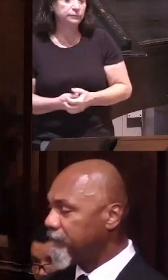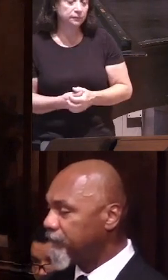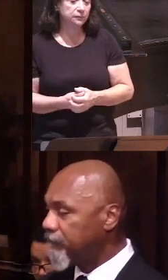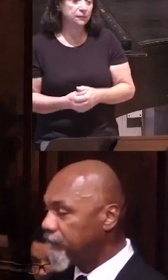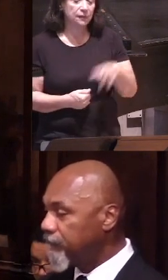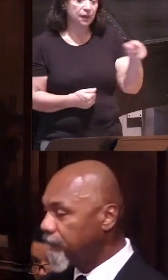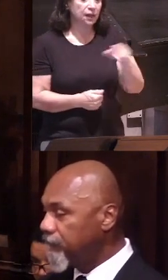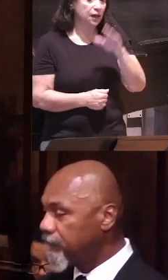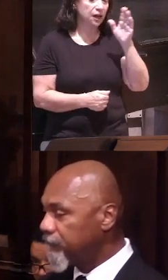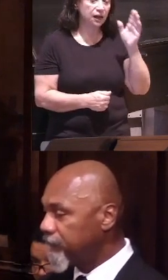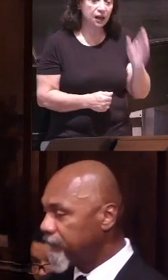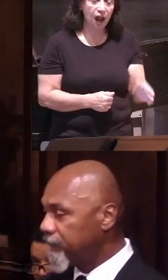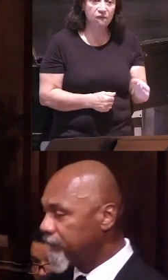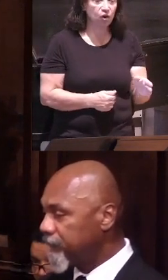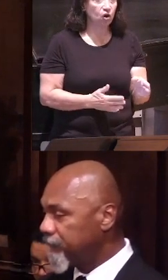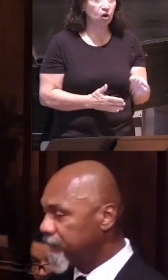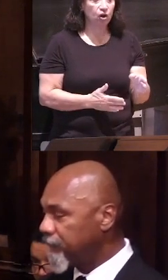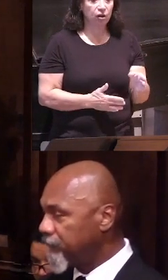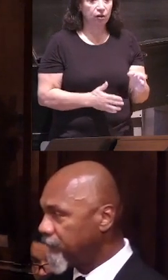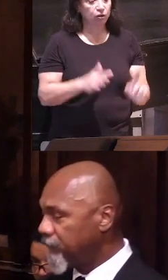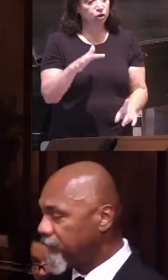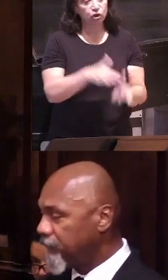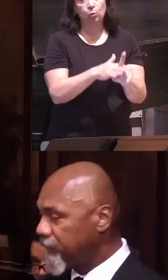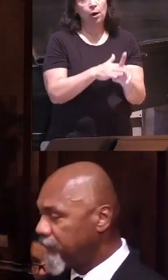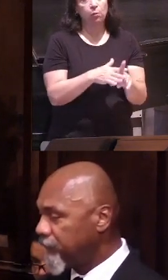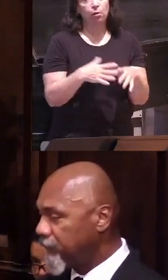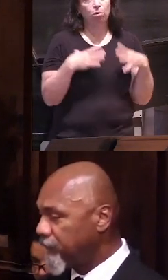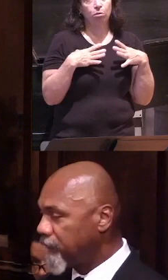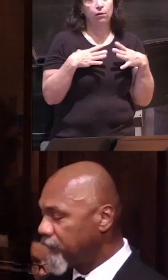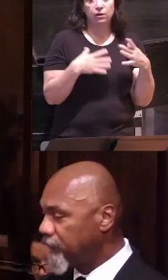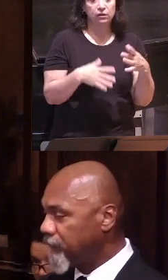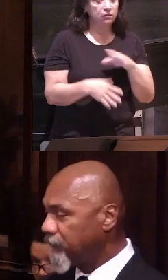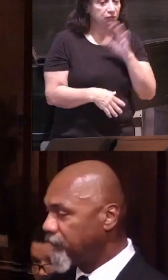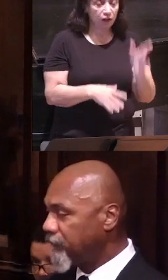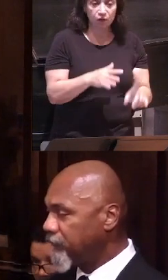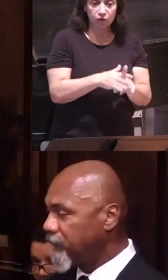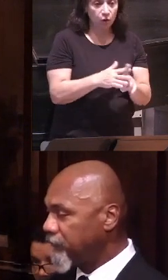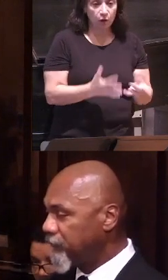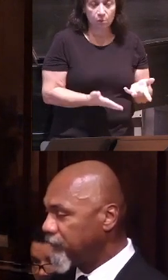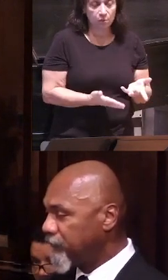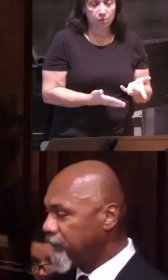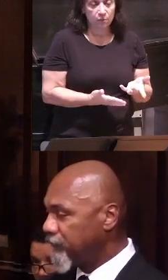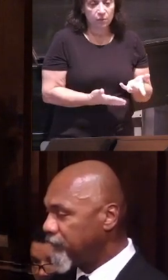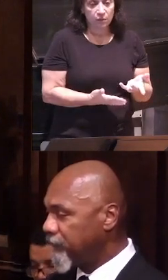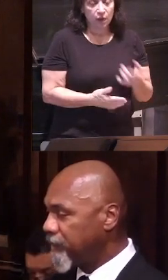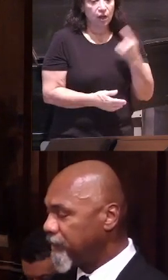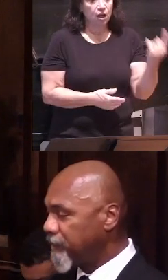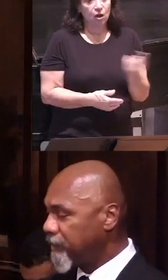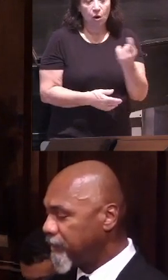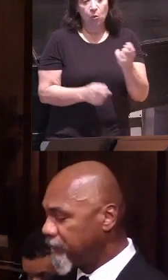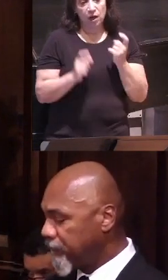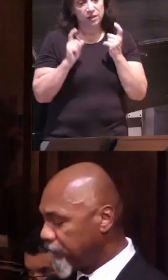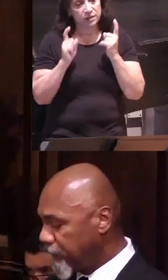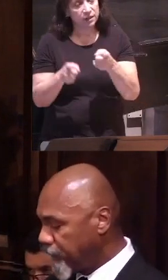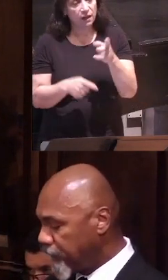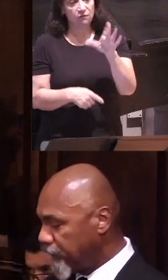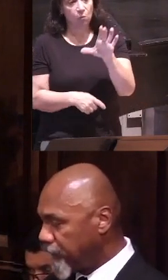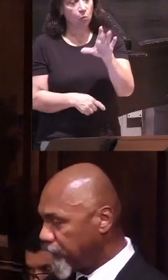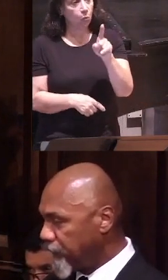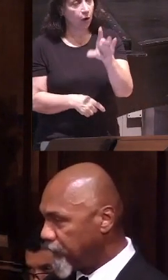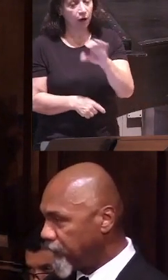He never just showed up. He always gave it his all.